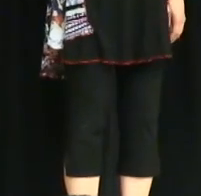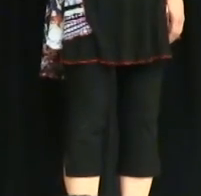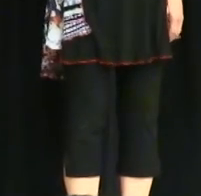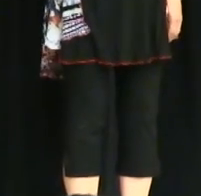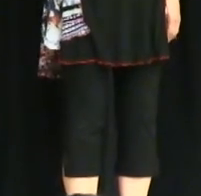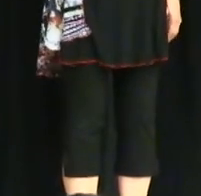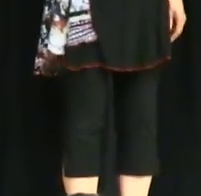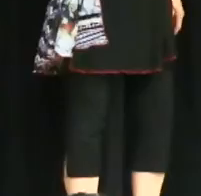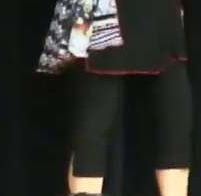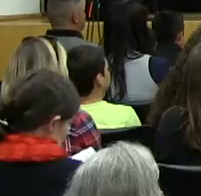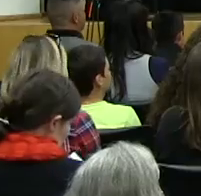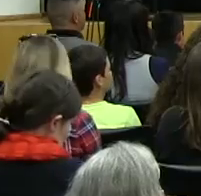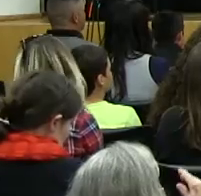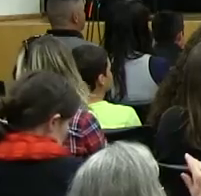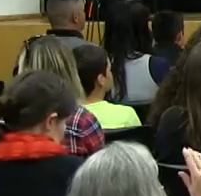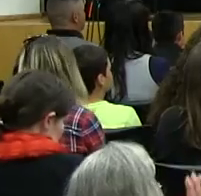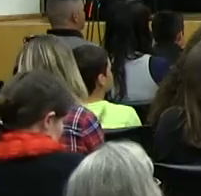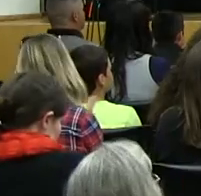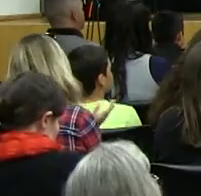here. Enjoy.